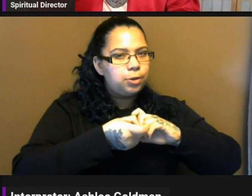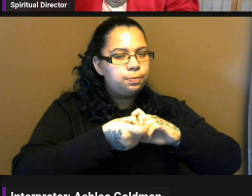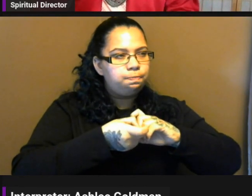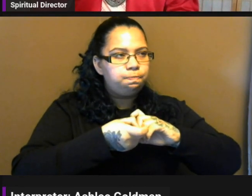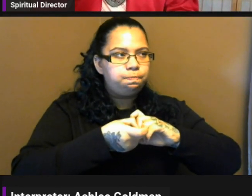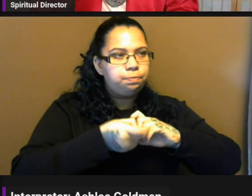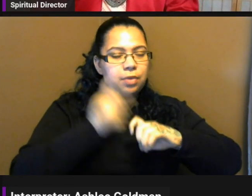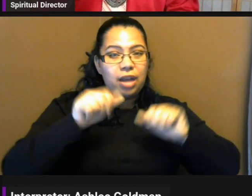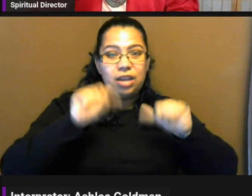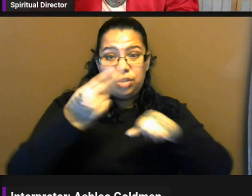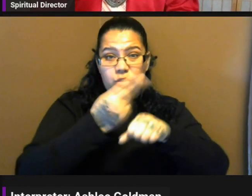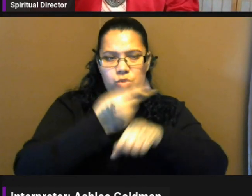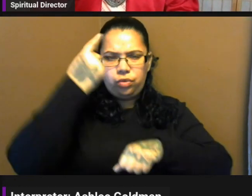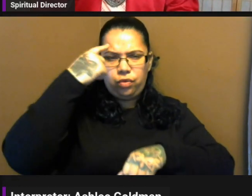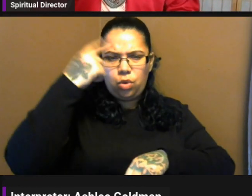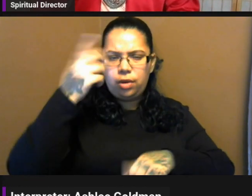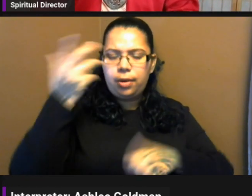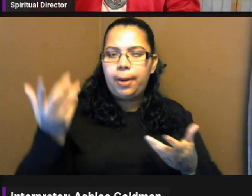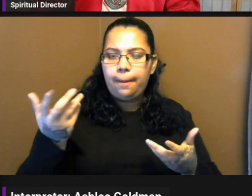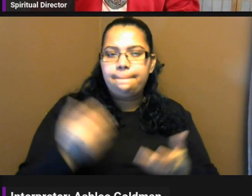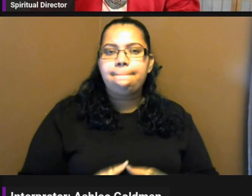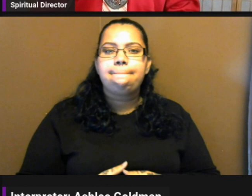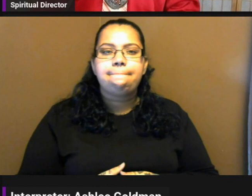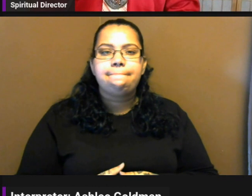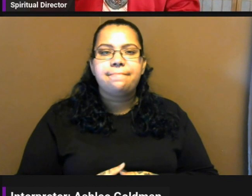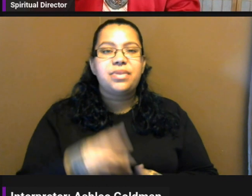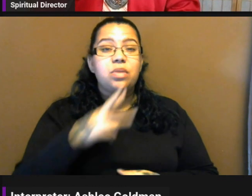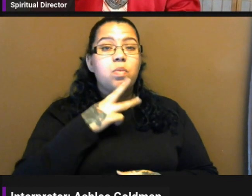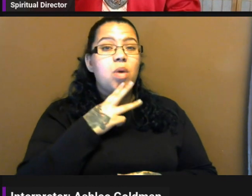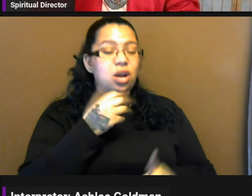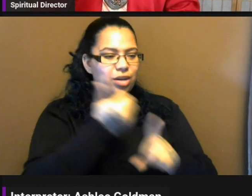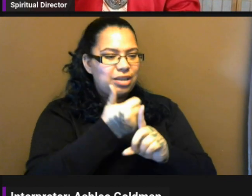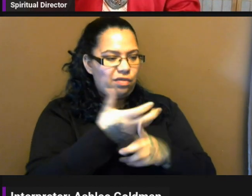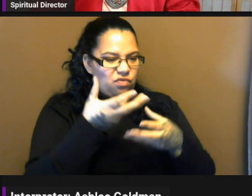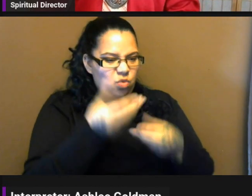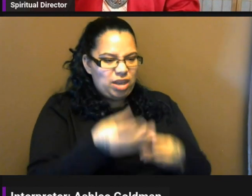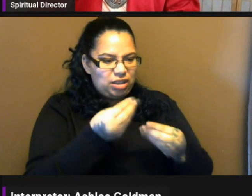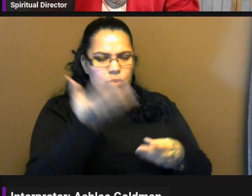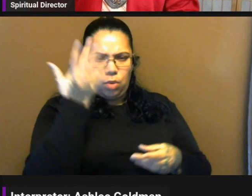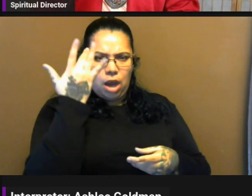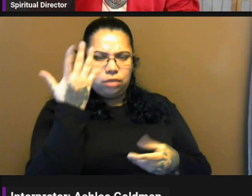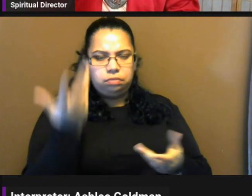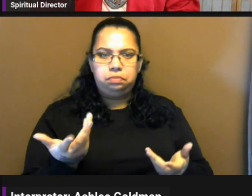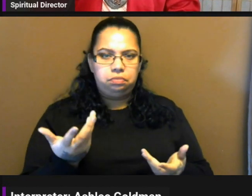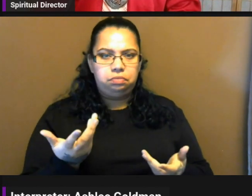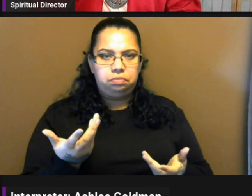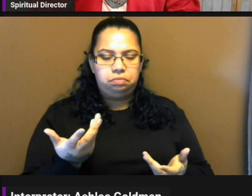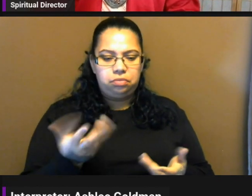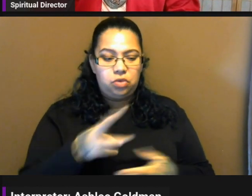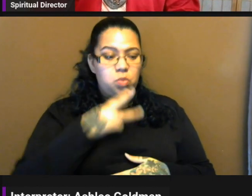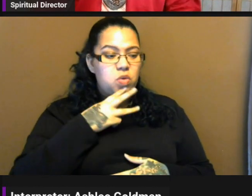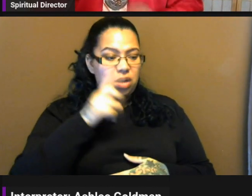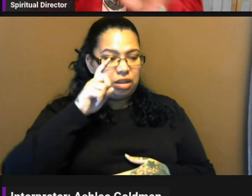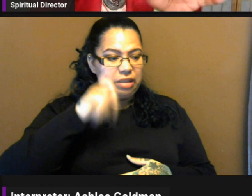red crayon for? Why is water wet? Why do I need water to